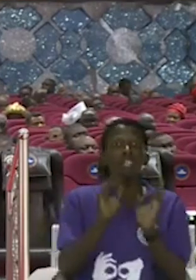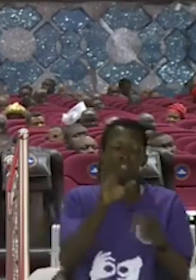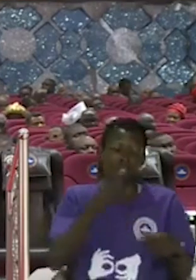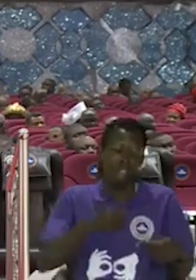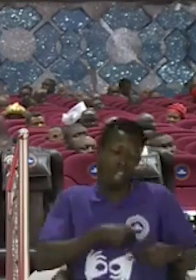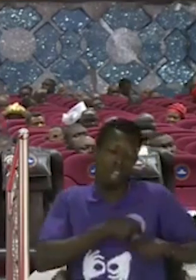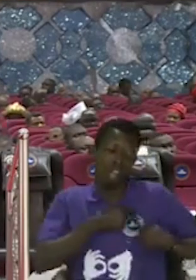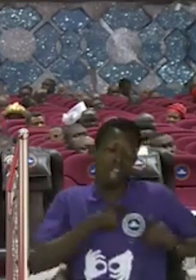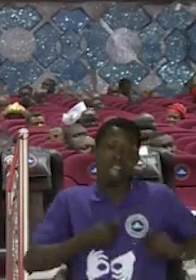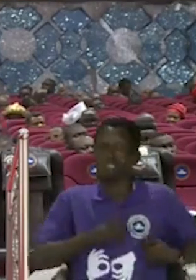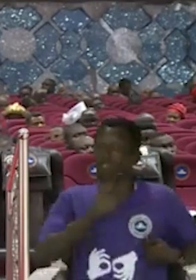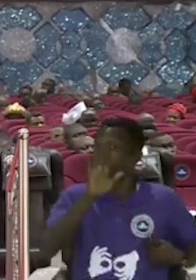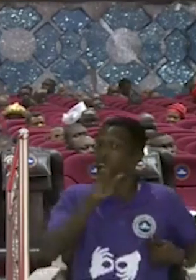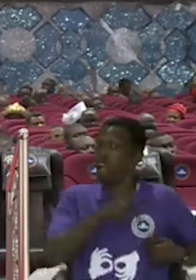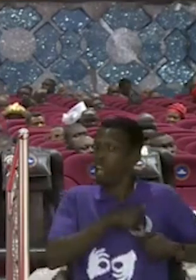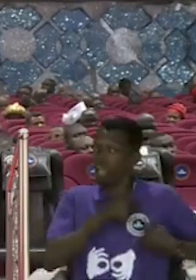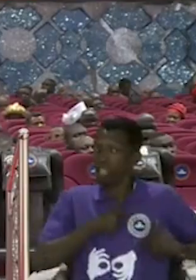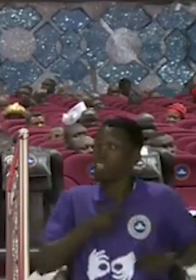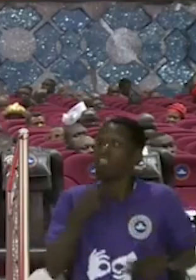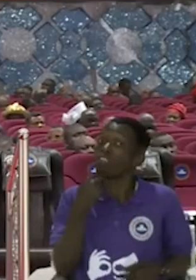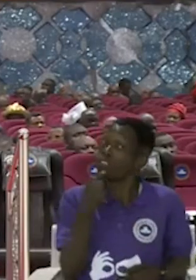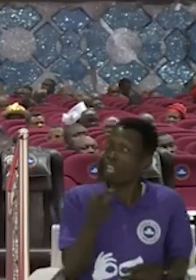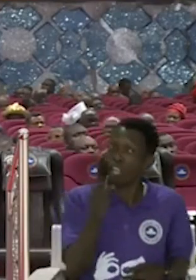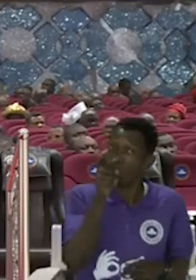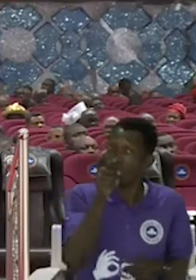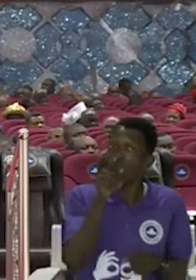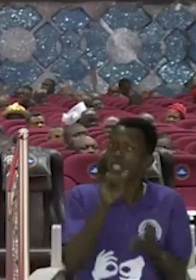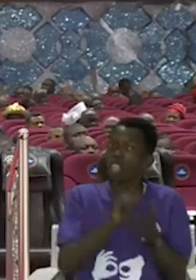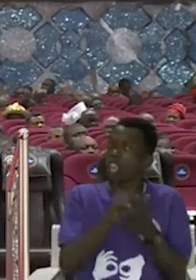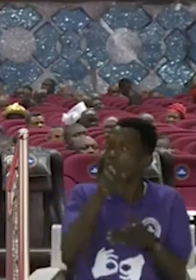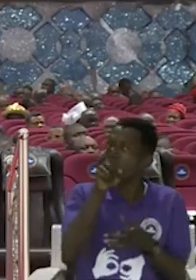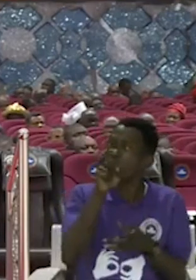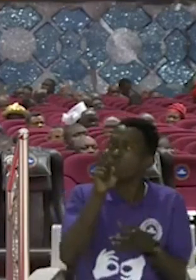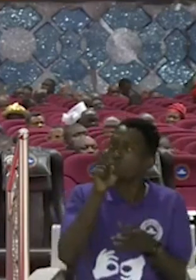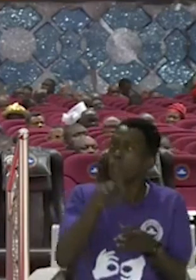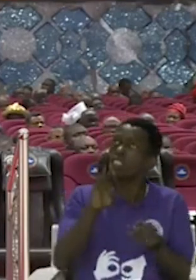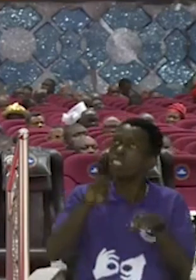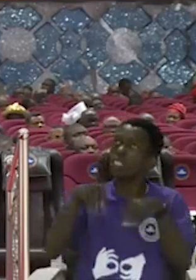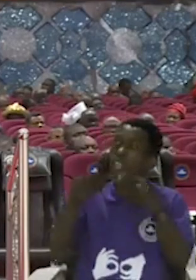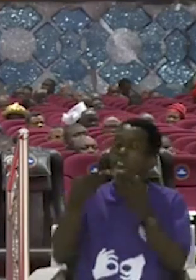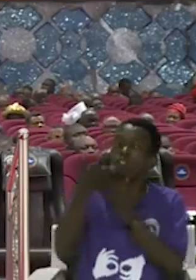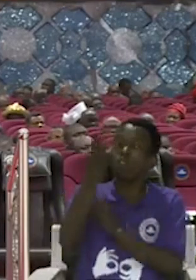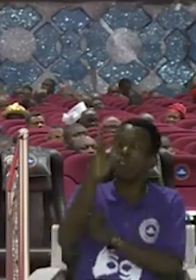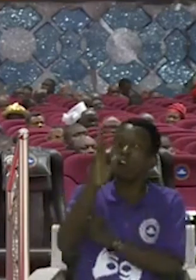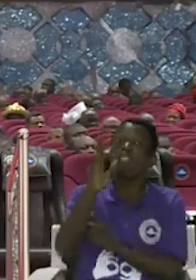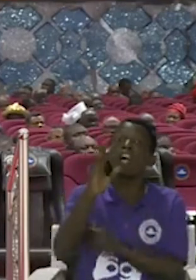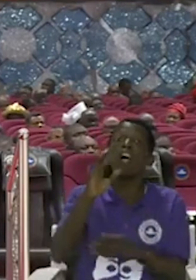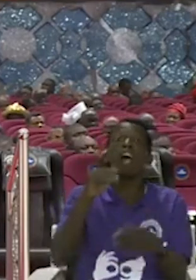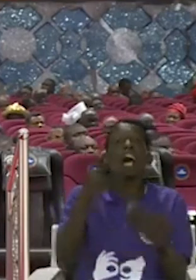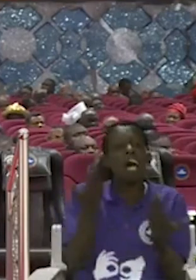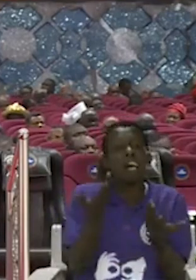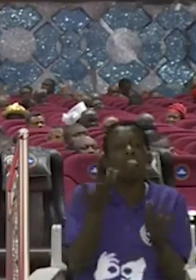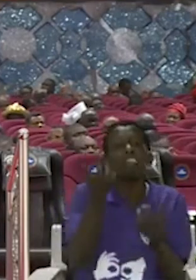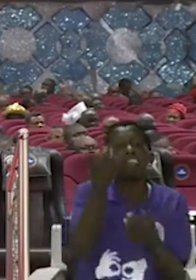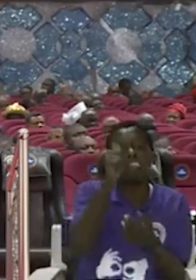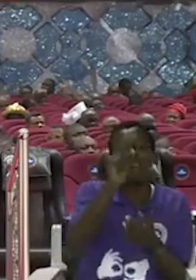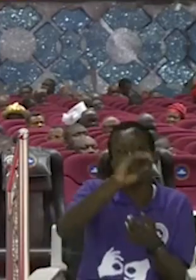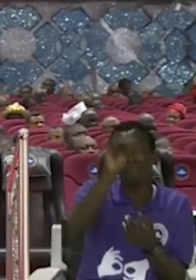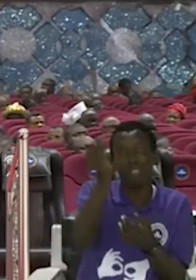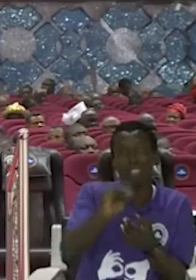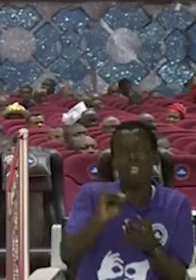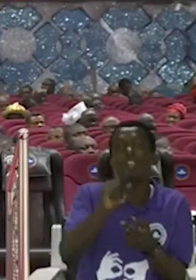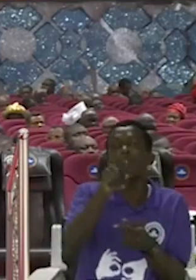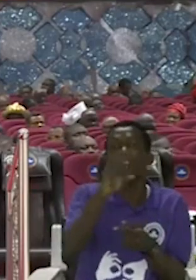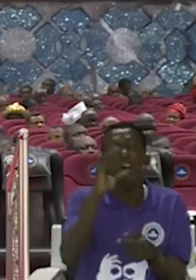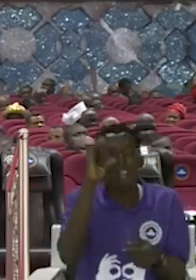you that you should give God at least 10%, find a